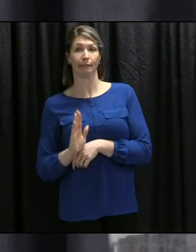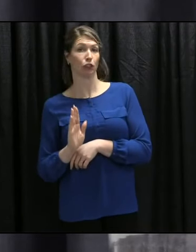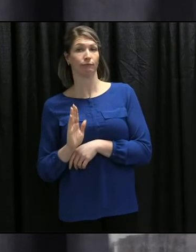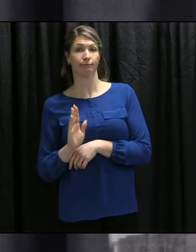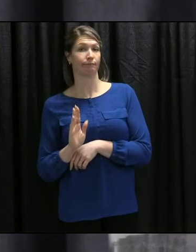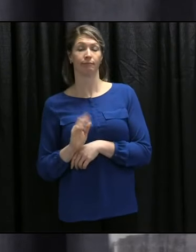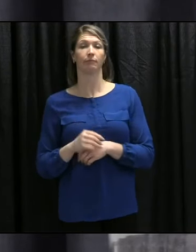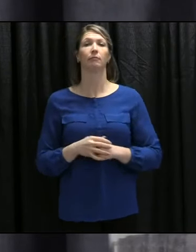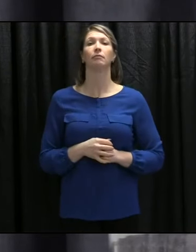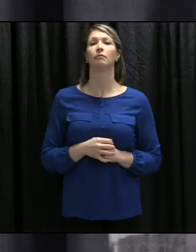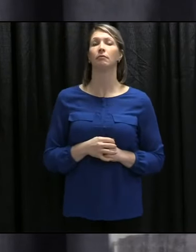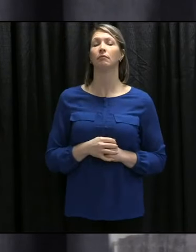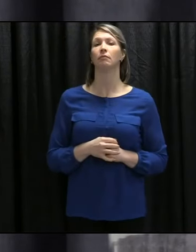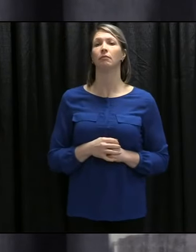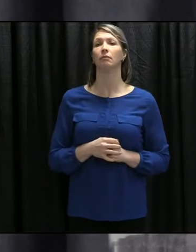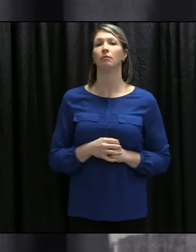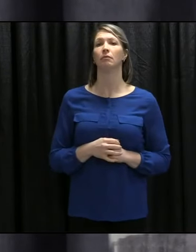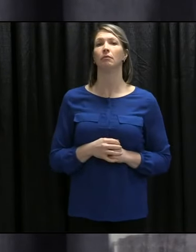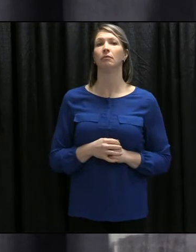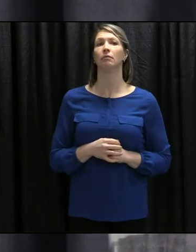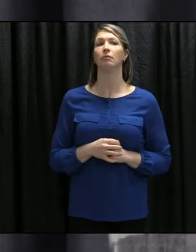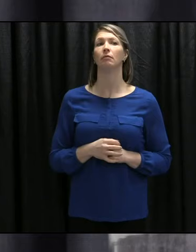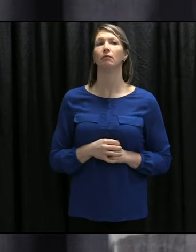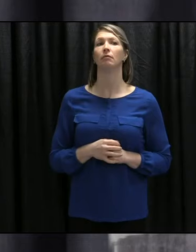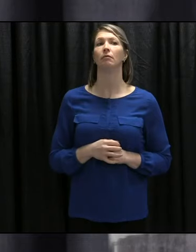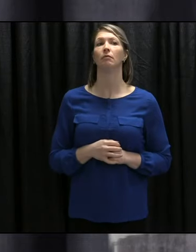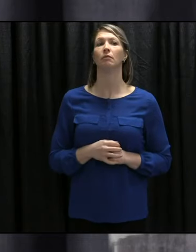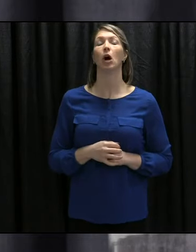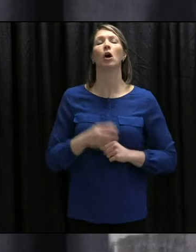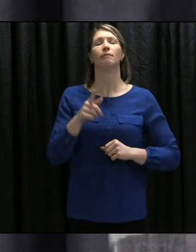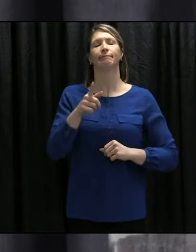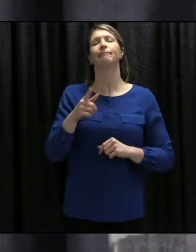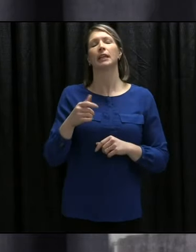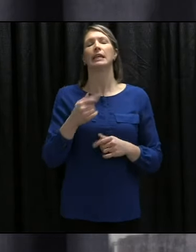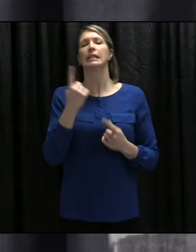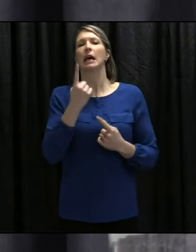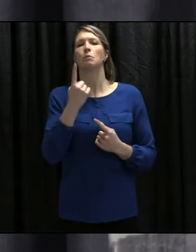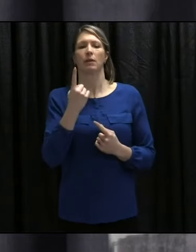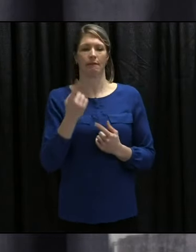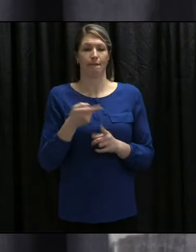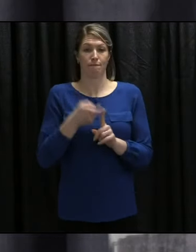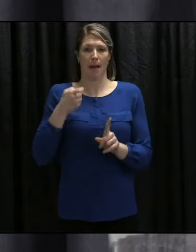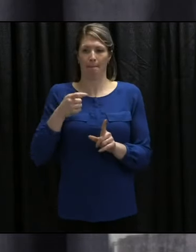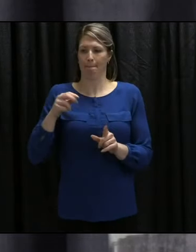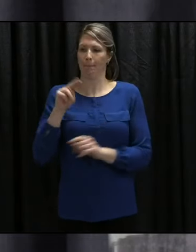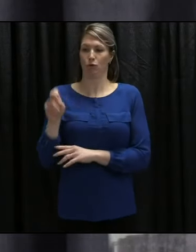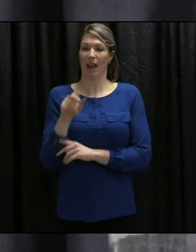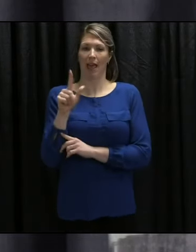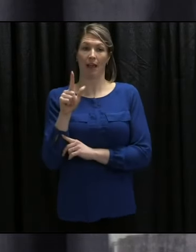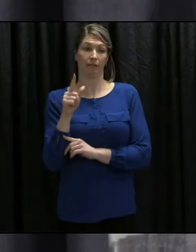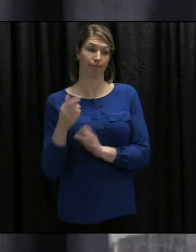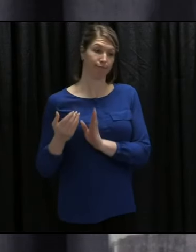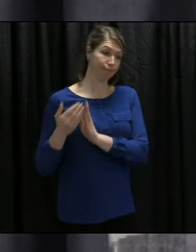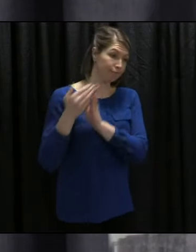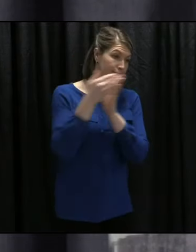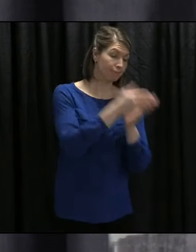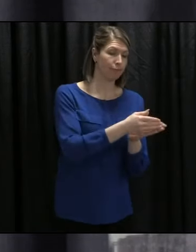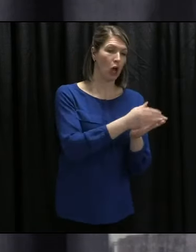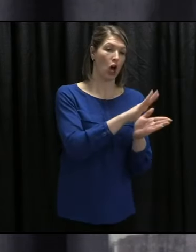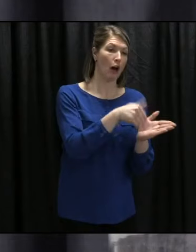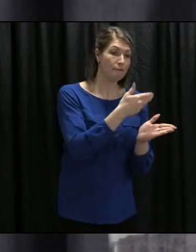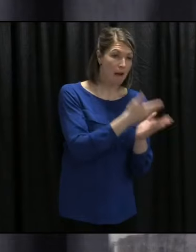release that was sent out. It was someone from our province. They'd landed in Nova Scotia, and then they were sent back to our province.